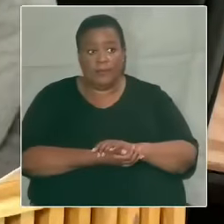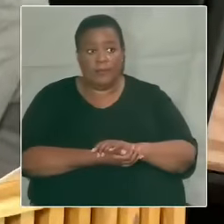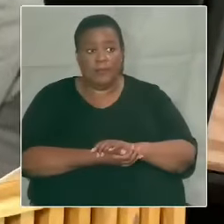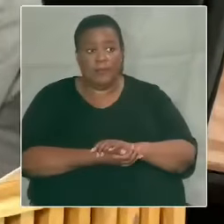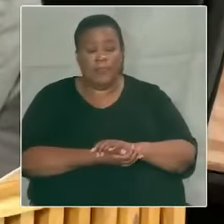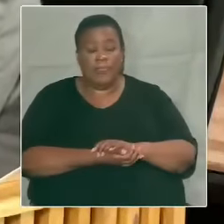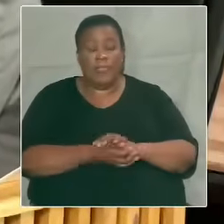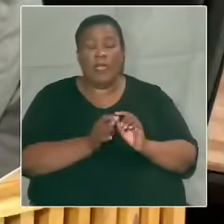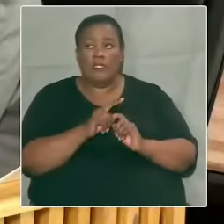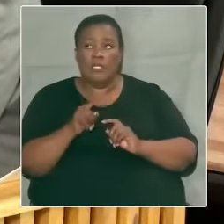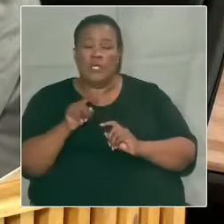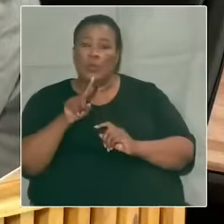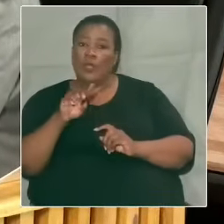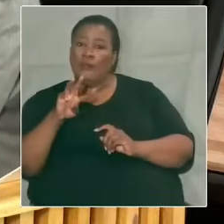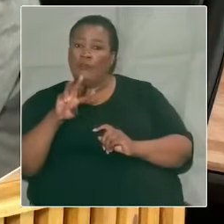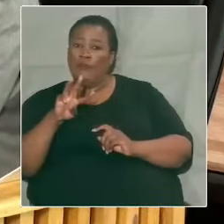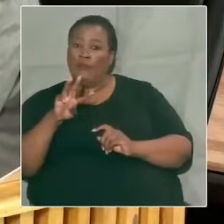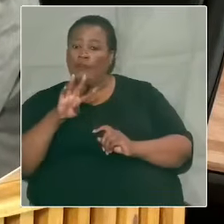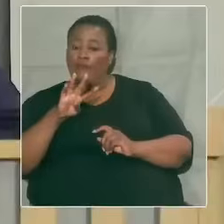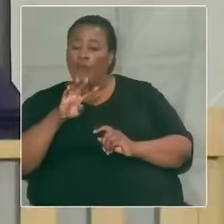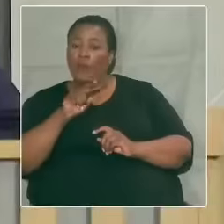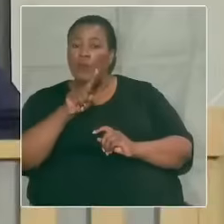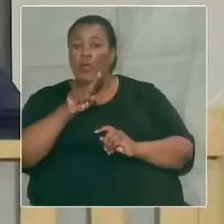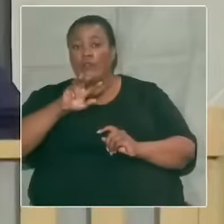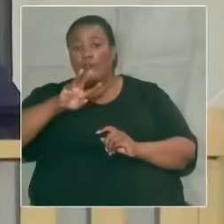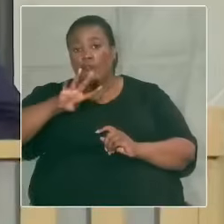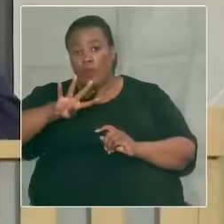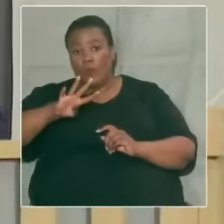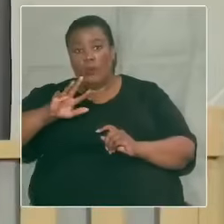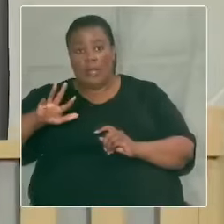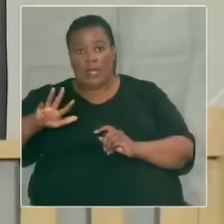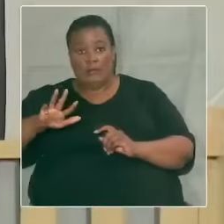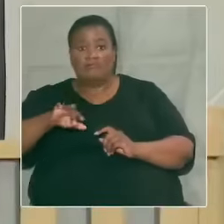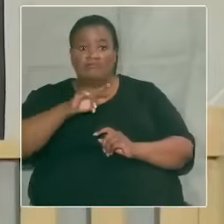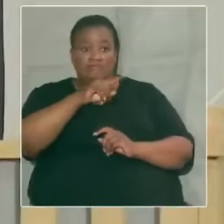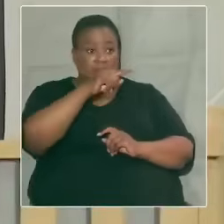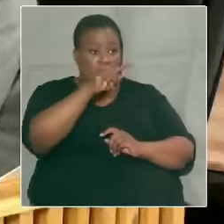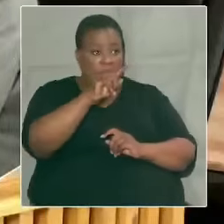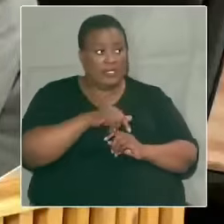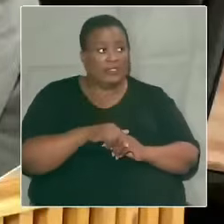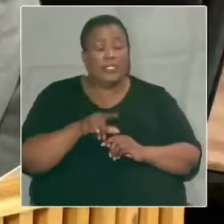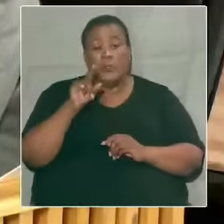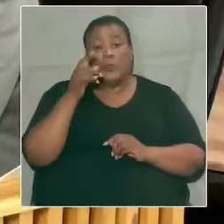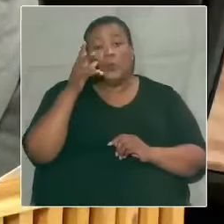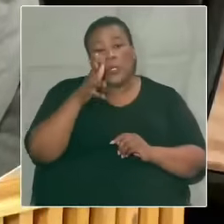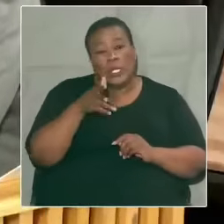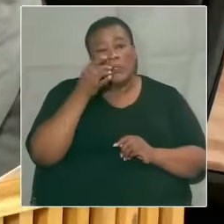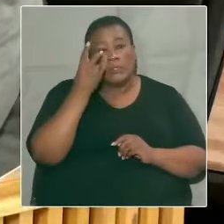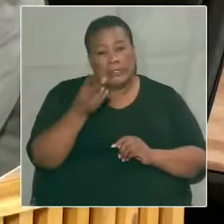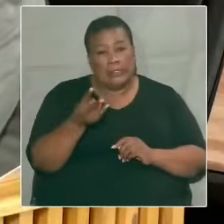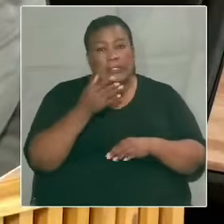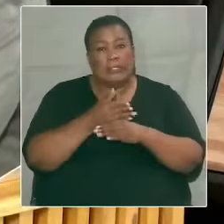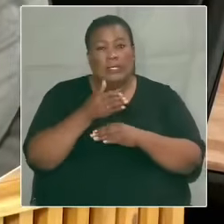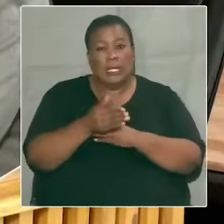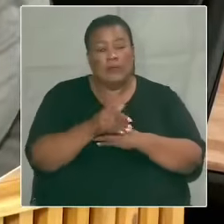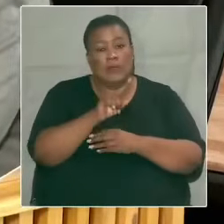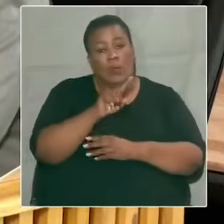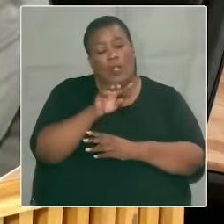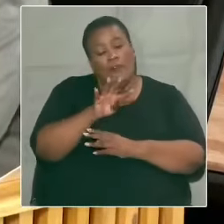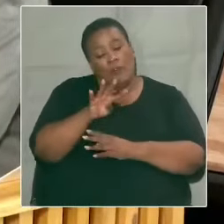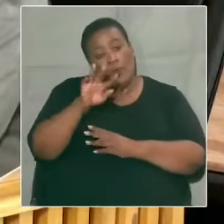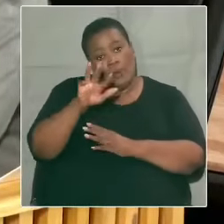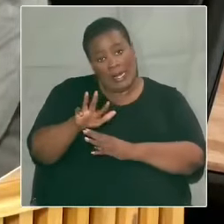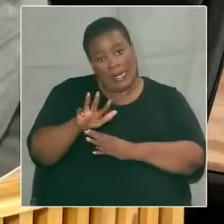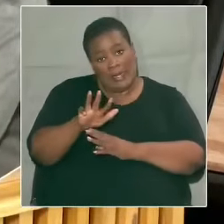Yes, until 149. That is correct. And then you will see after 149